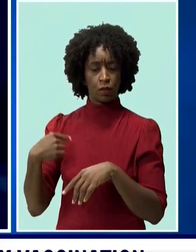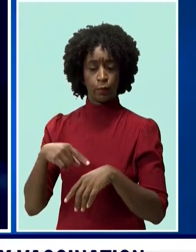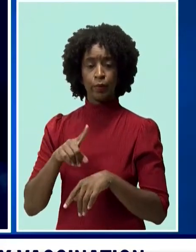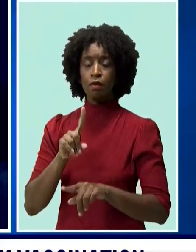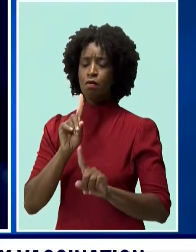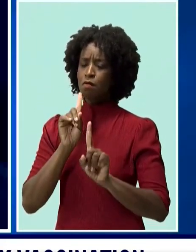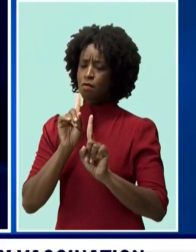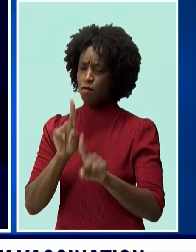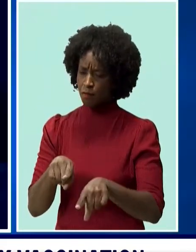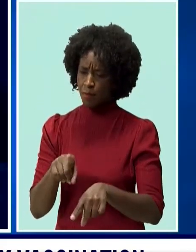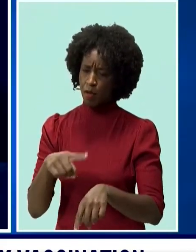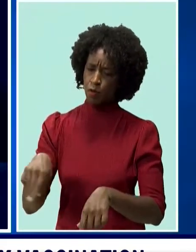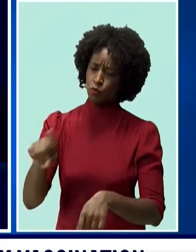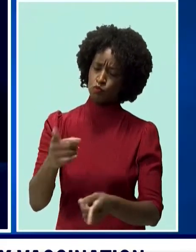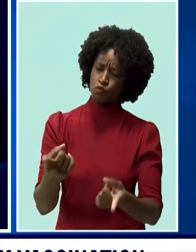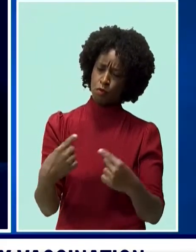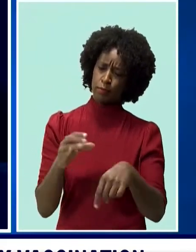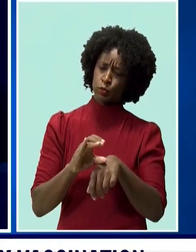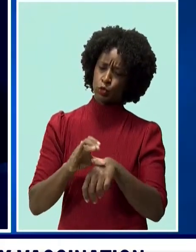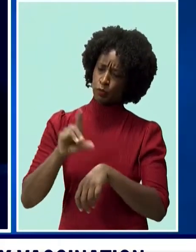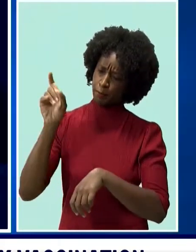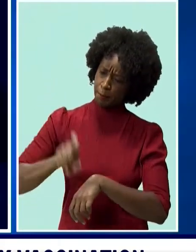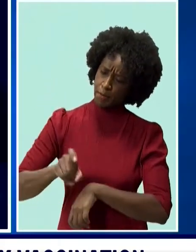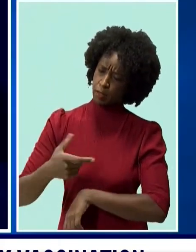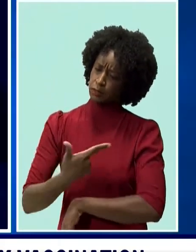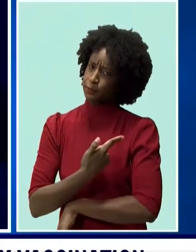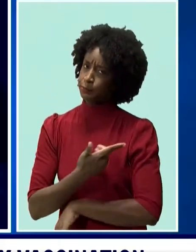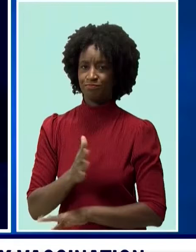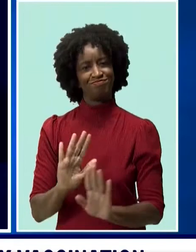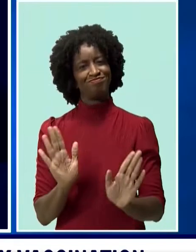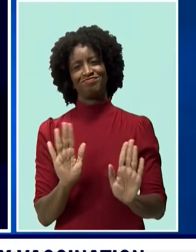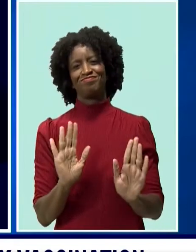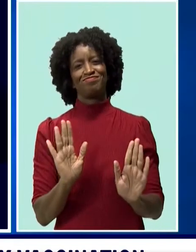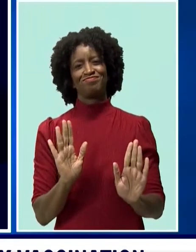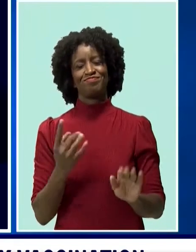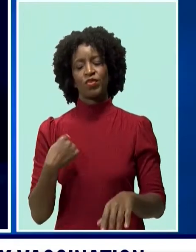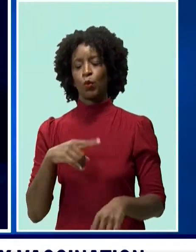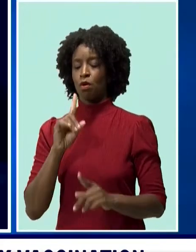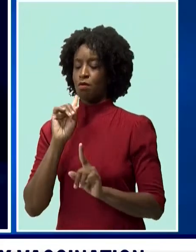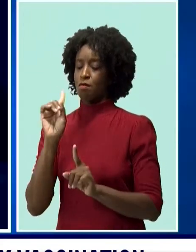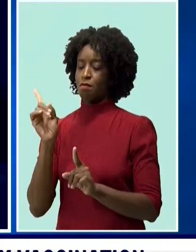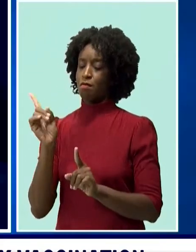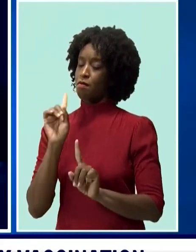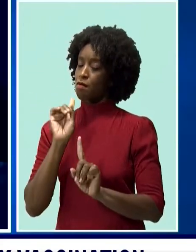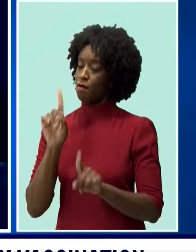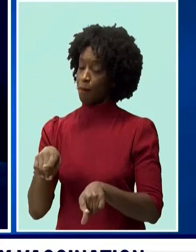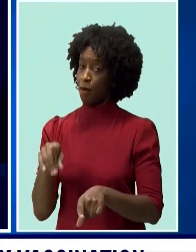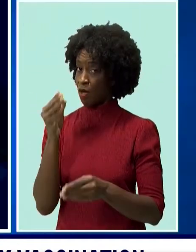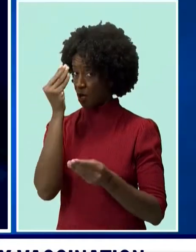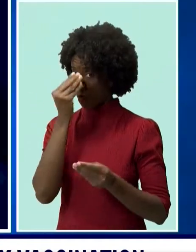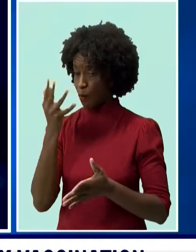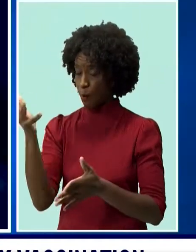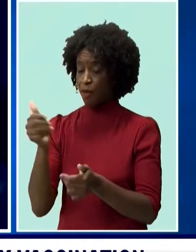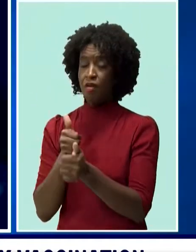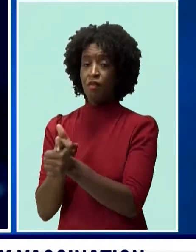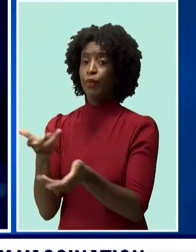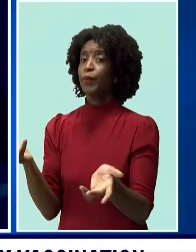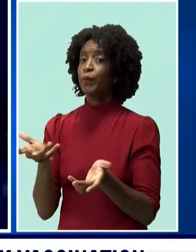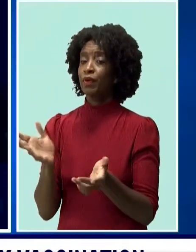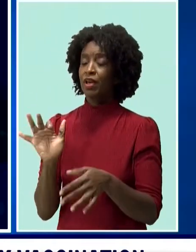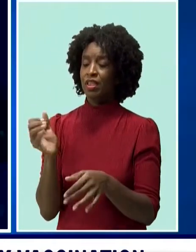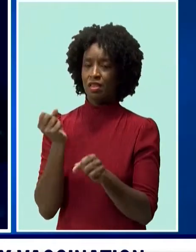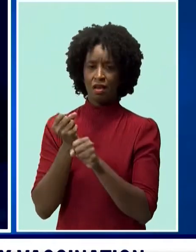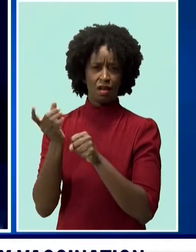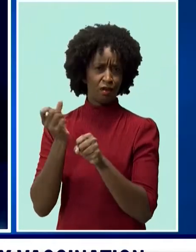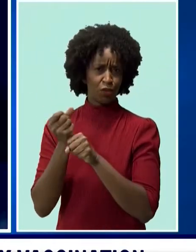mandating vaccines. The only mandate that we have as Christians is the one that we commemorate yearly, and